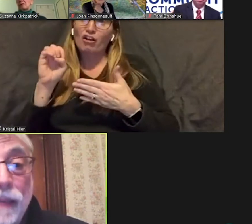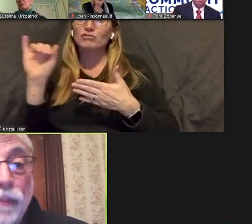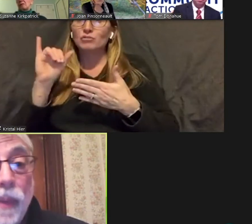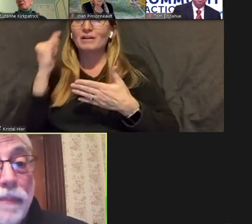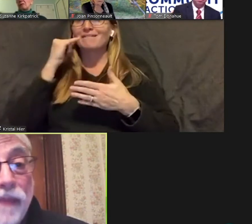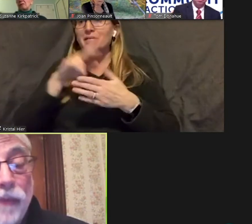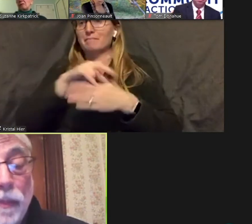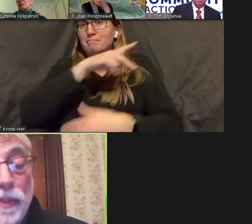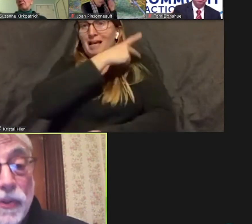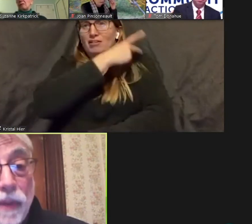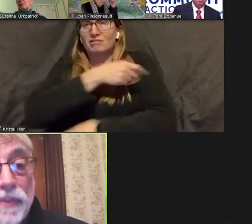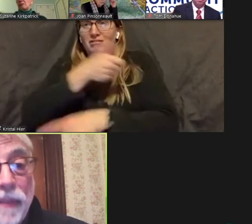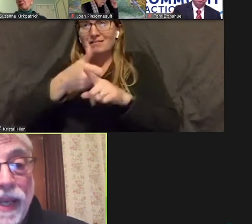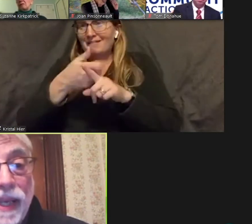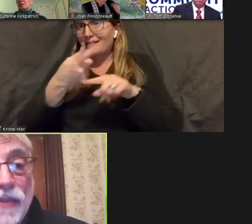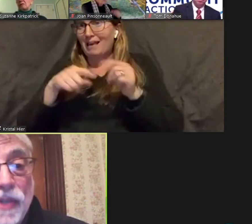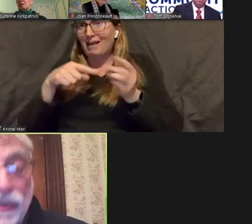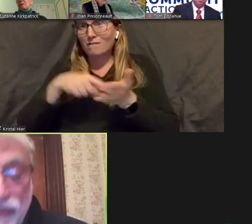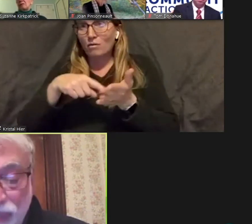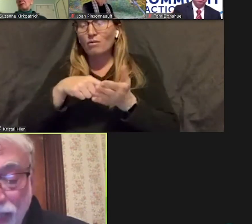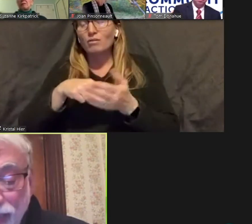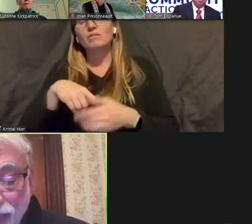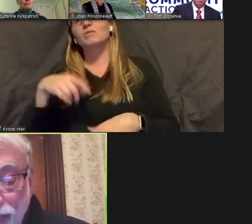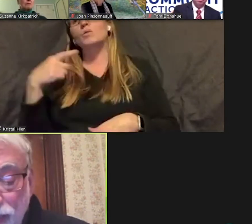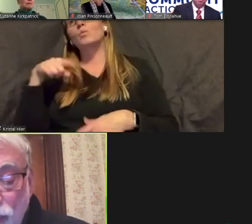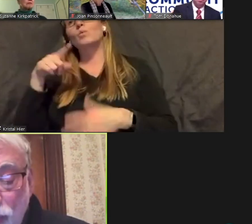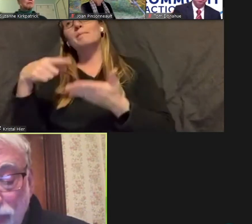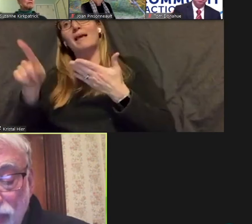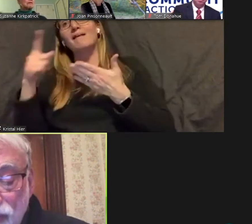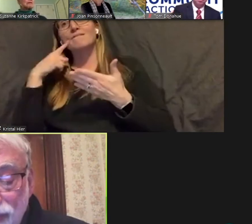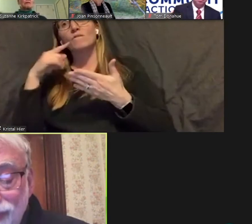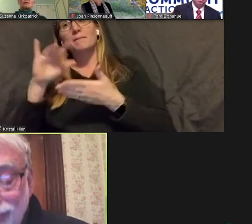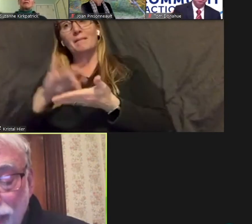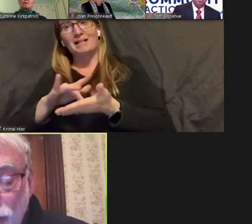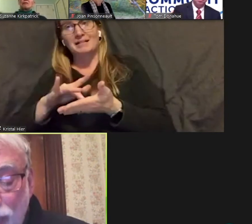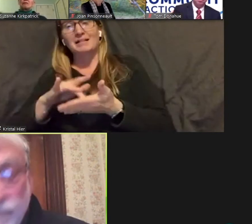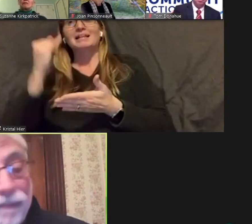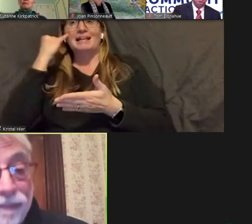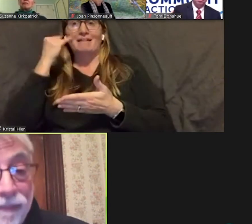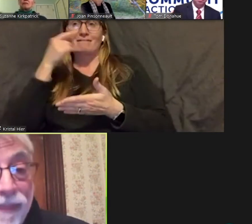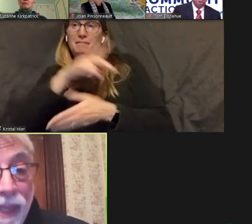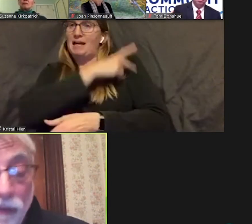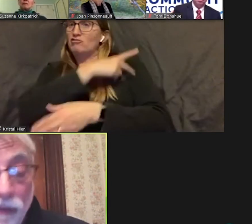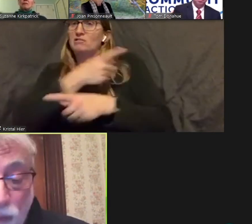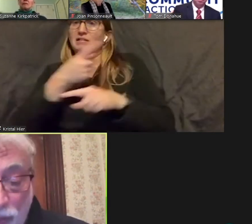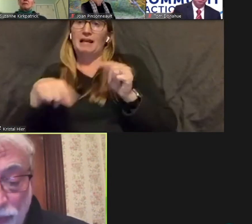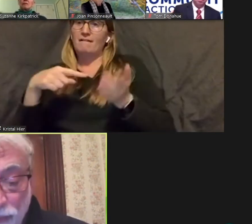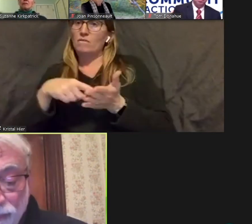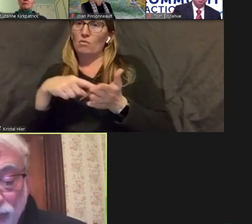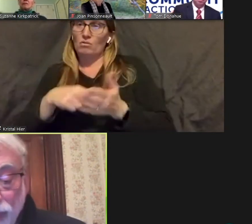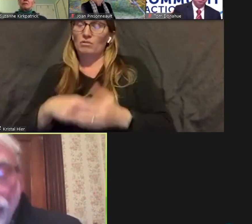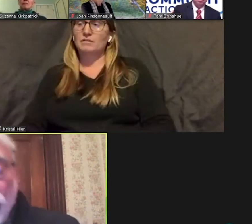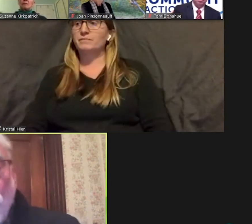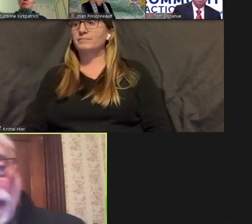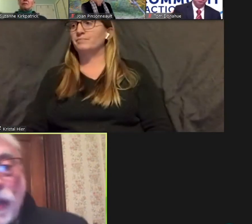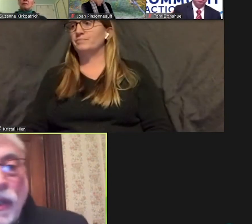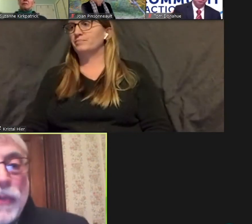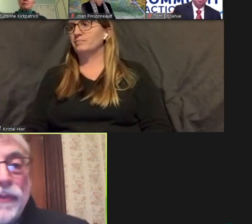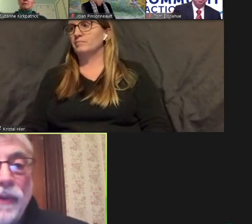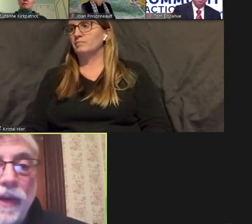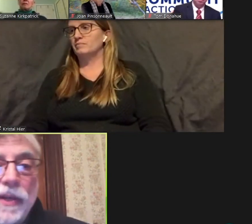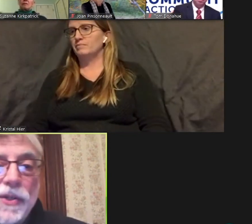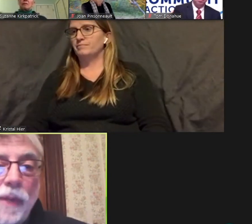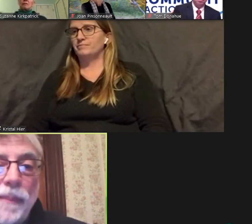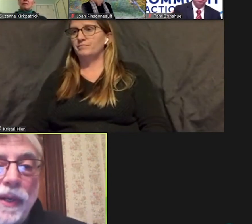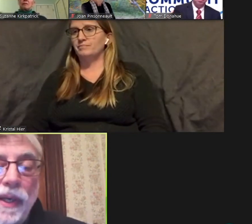provide, and we pay for prescription medications that our patients cannot afford. We had to